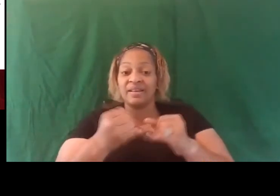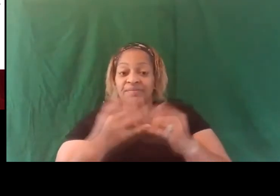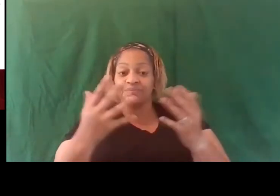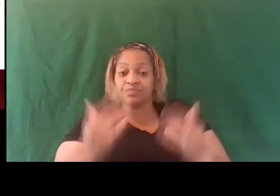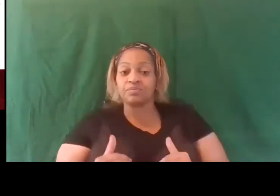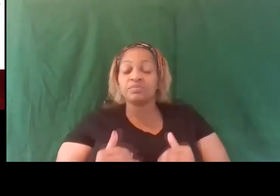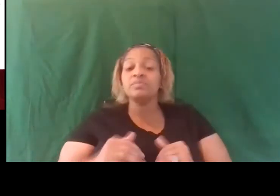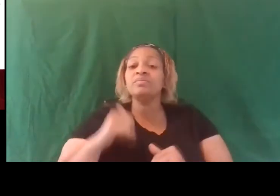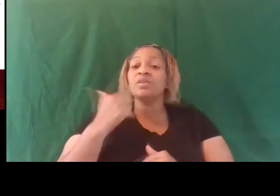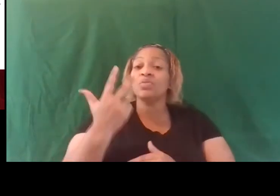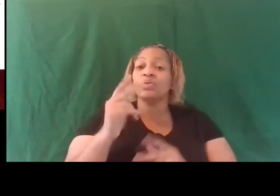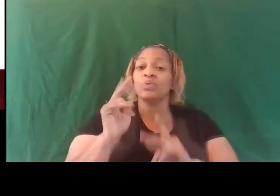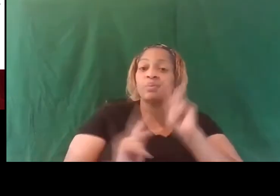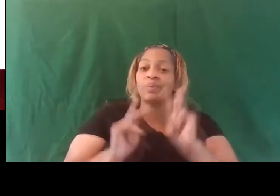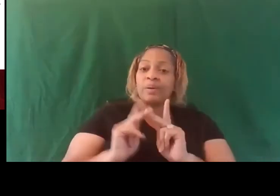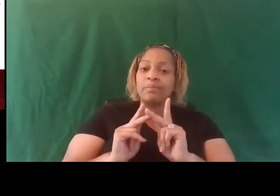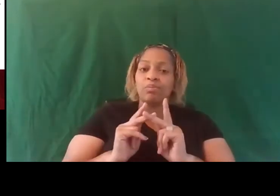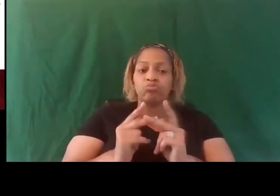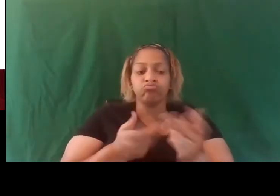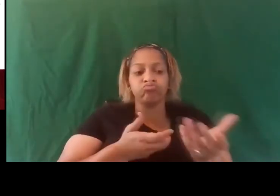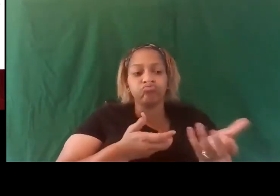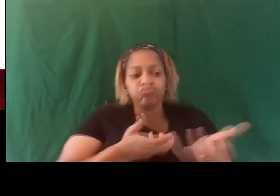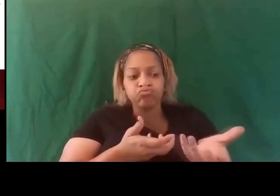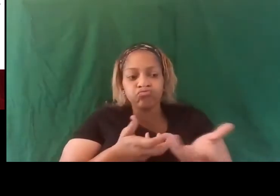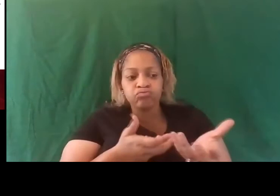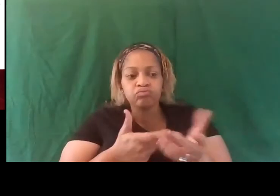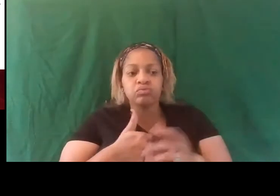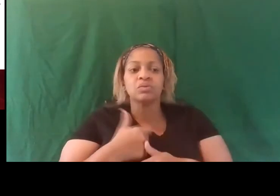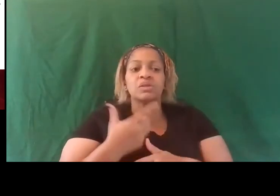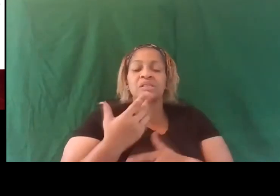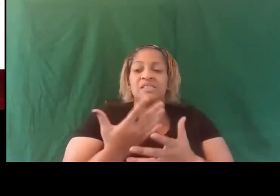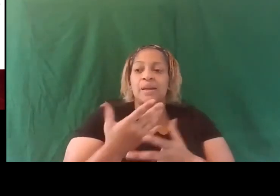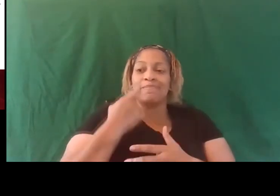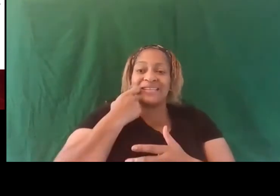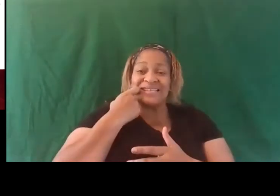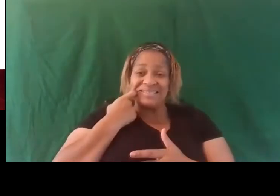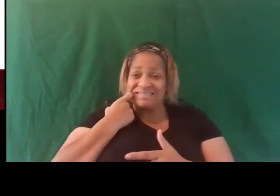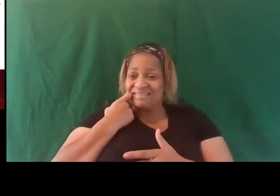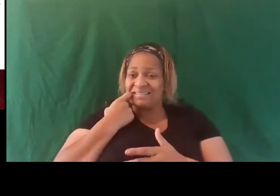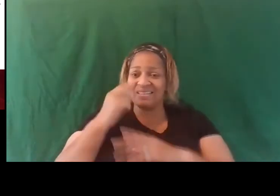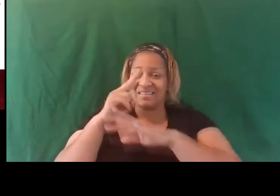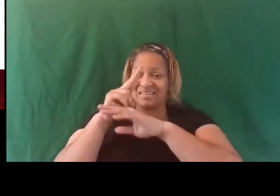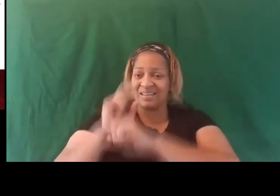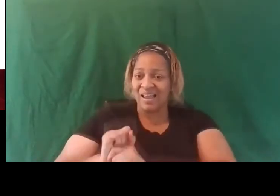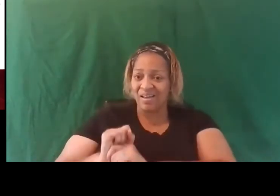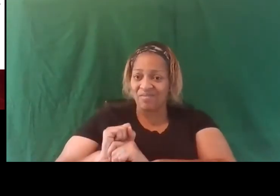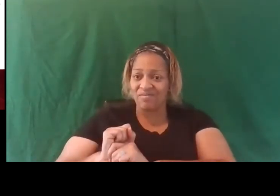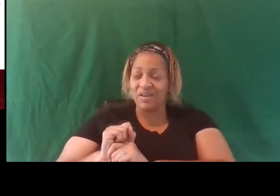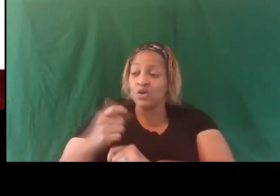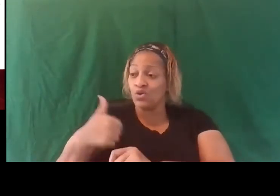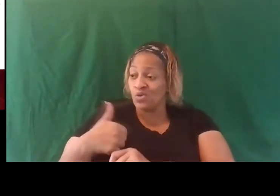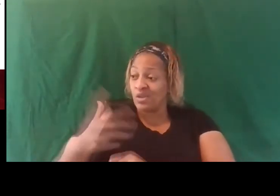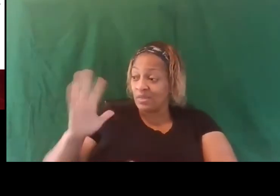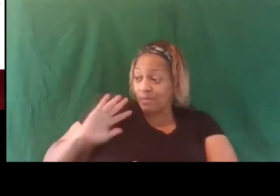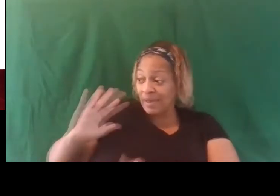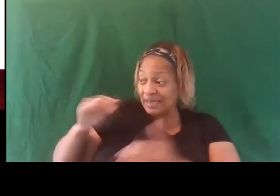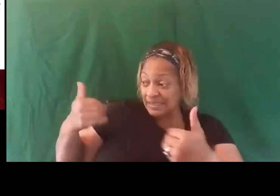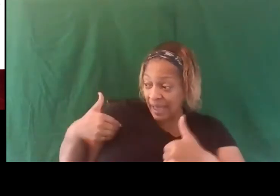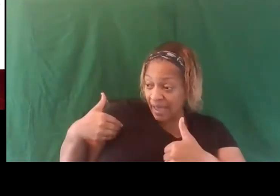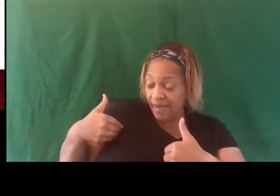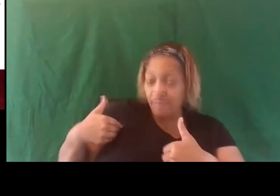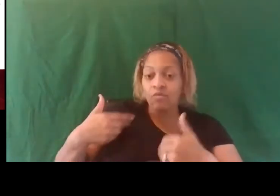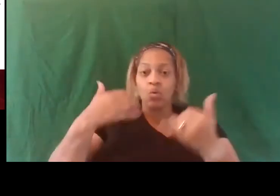open conversation about some addictive habit that you have held or currently hold,